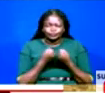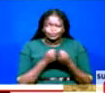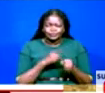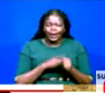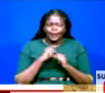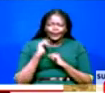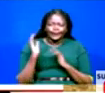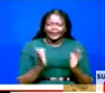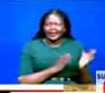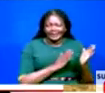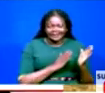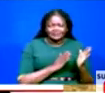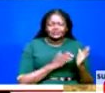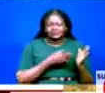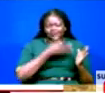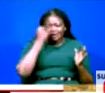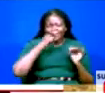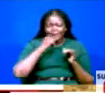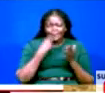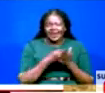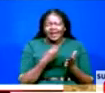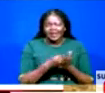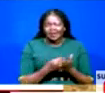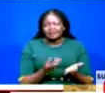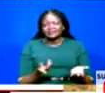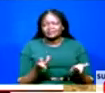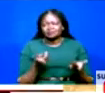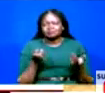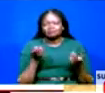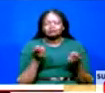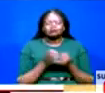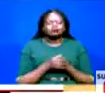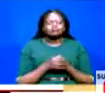ukiorganize unasahau mambo ya do juu ni football ndio ichezwe, ndio inakuja baadaye.